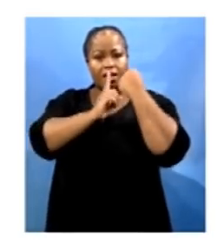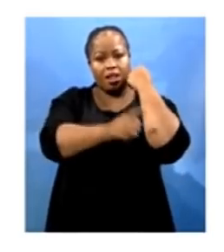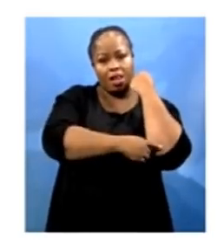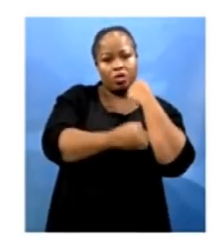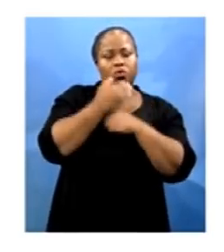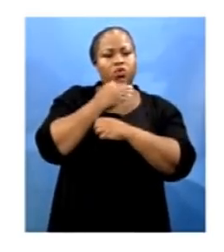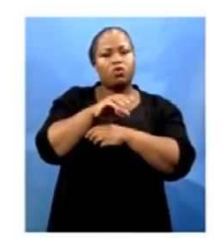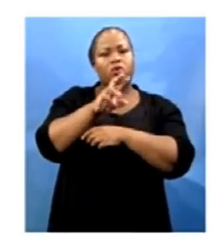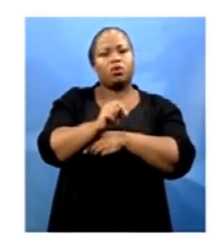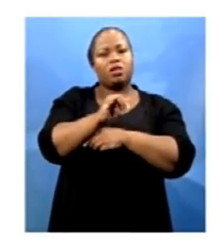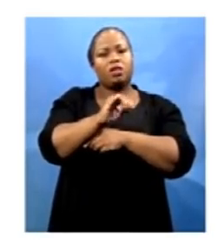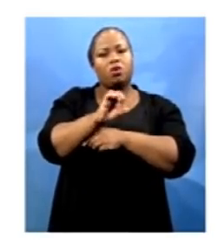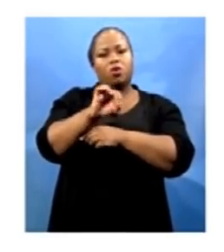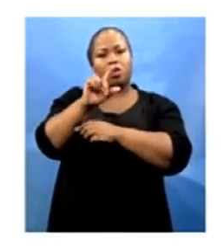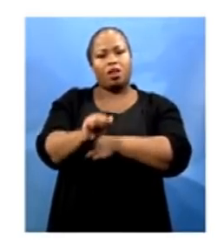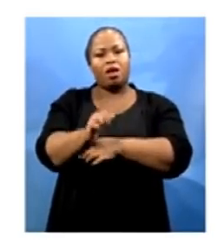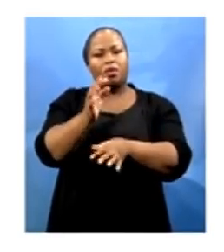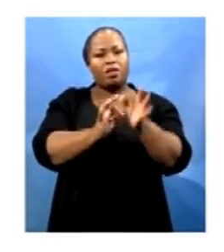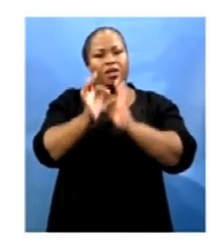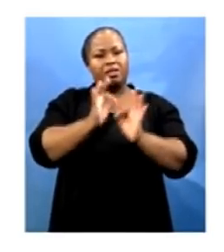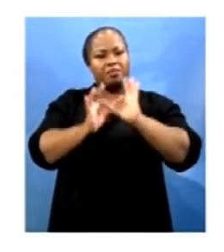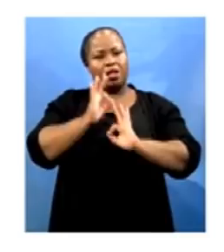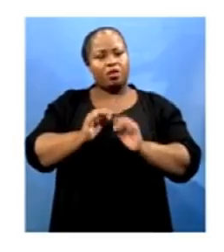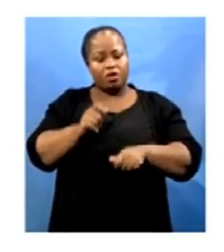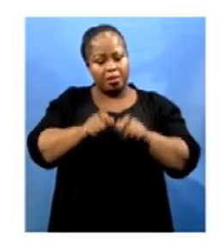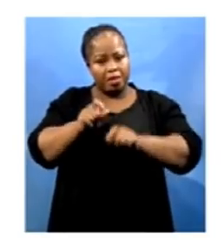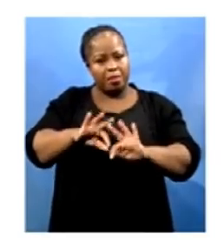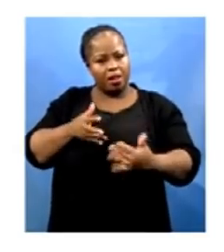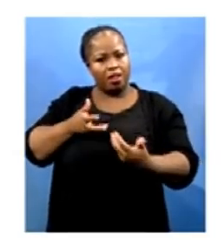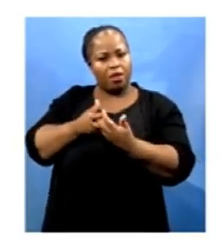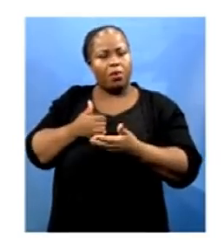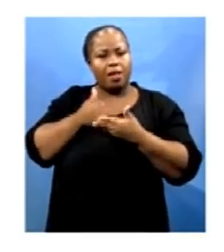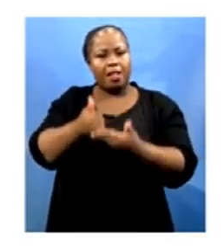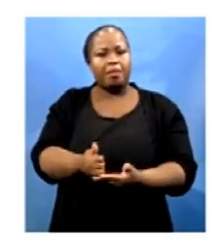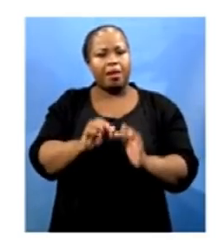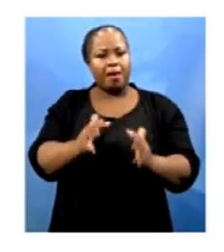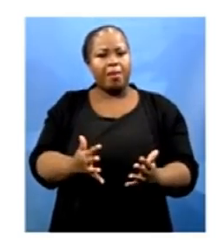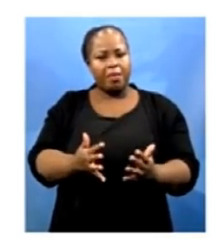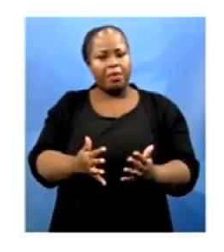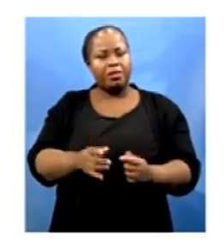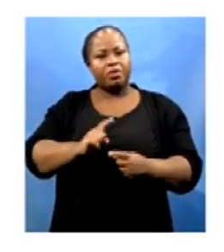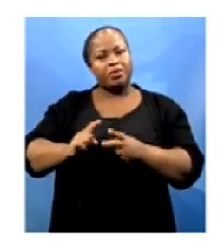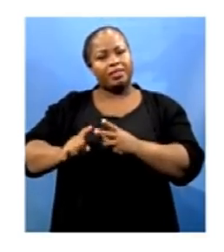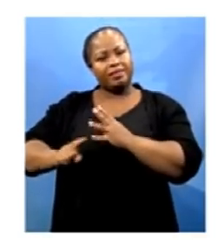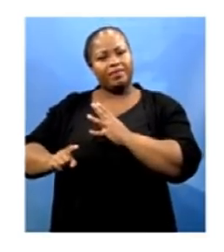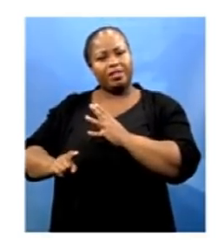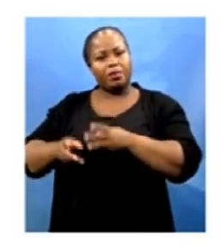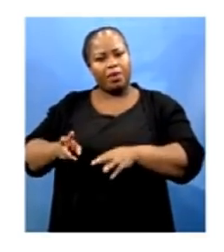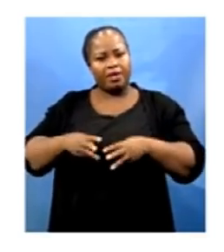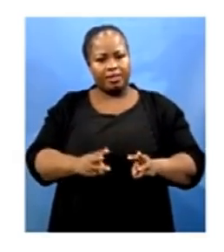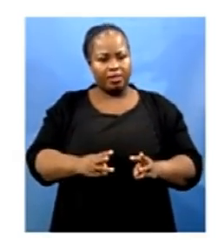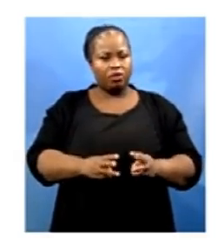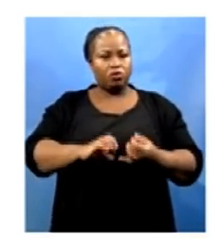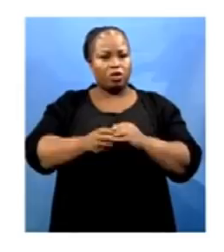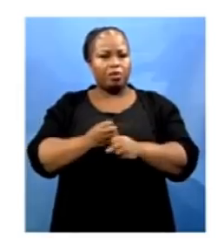humanitarian relief intervention we have deployed in the aim to assist in the combating the food crisis. Over